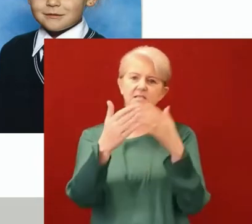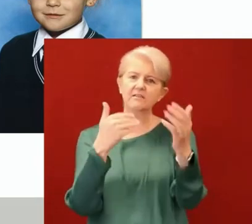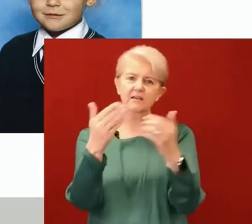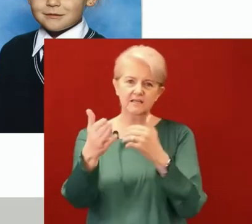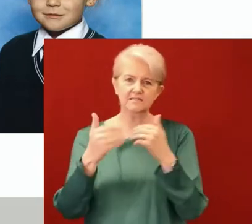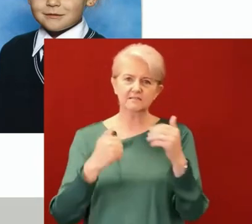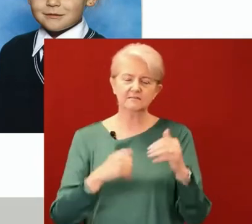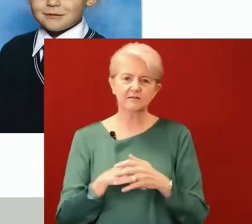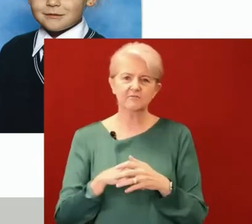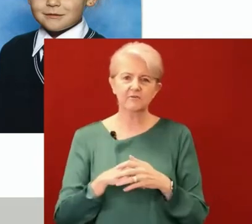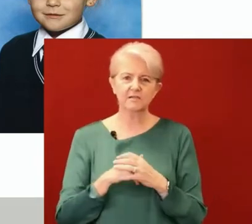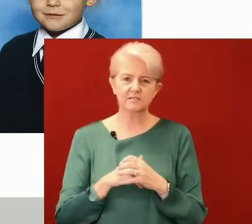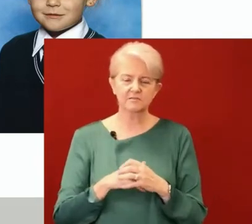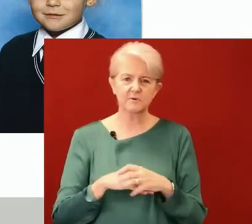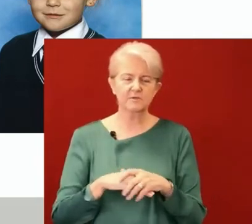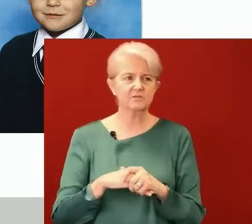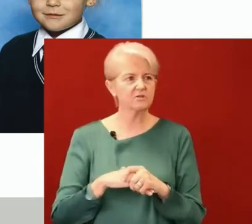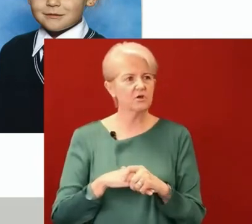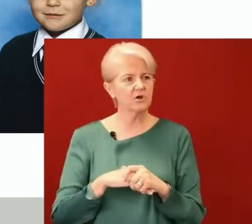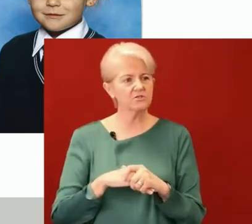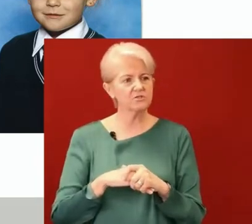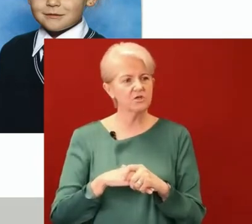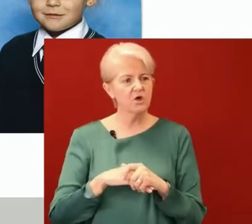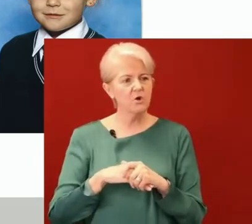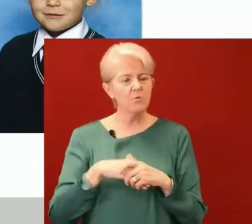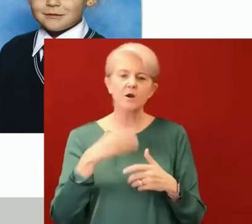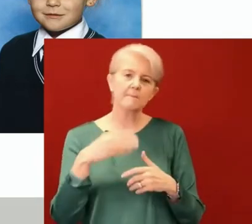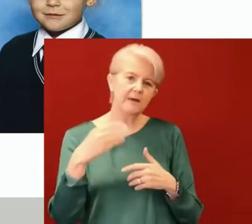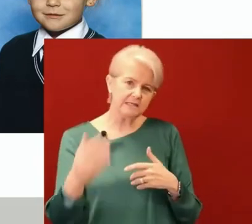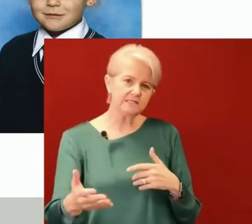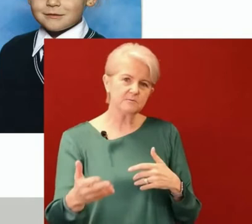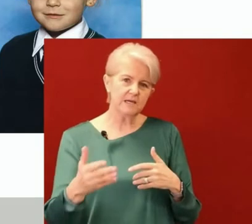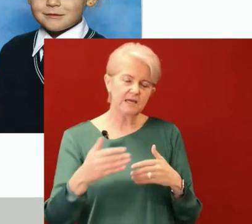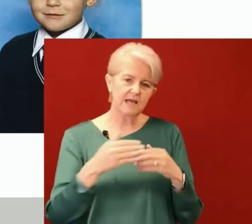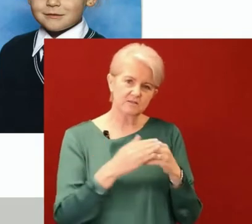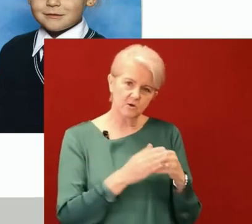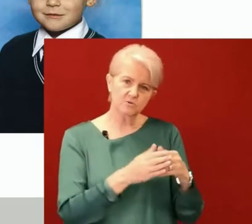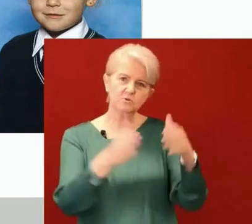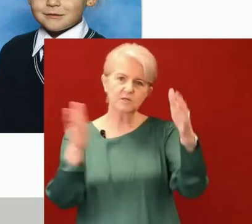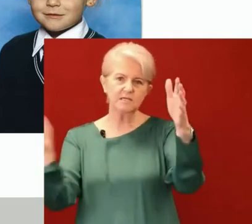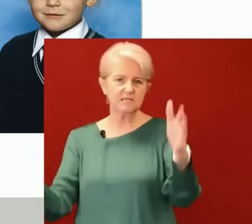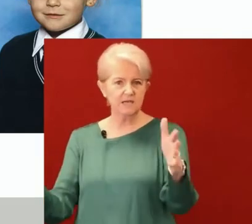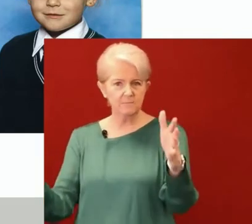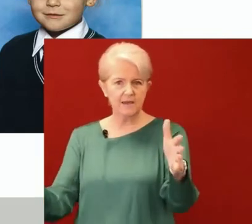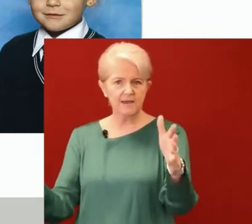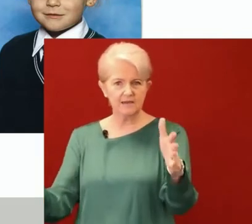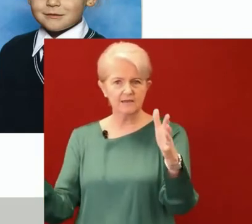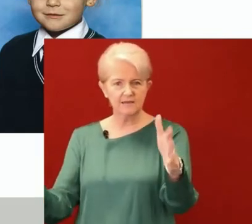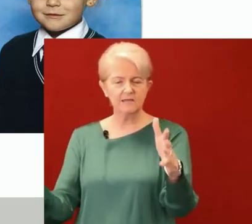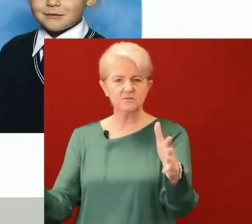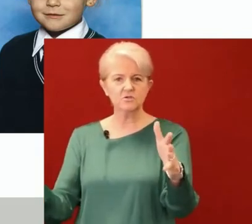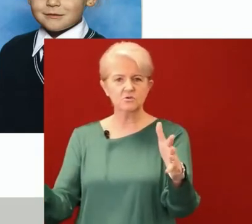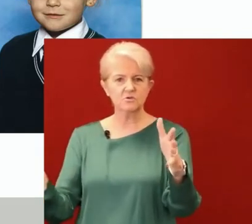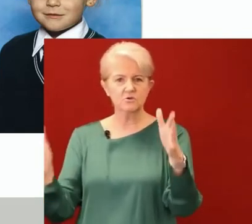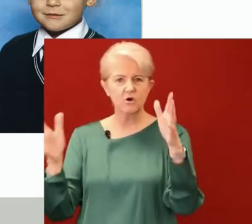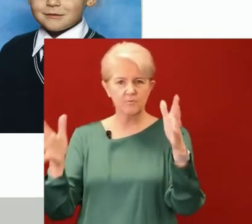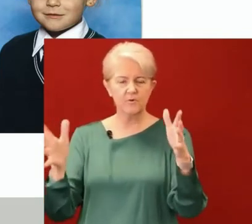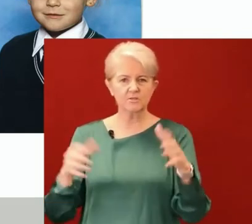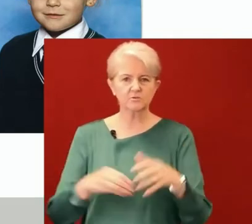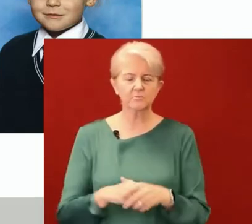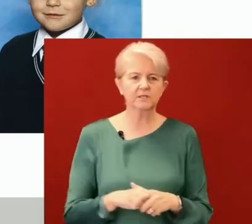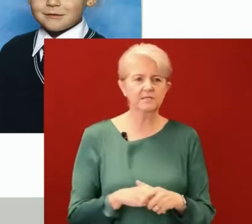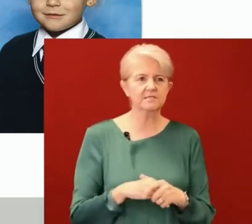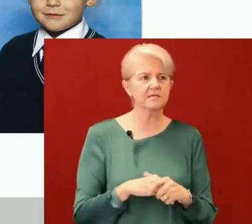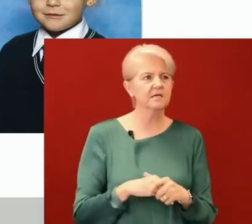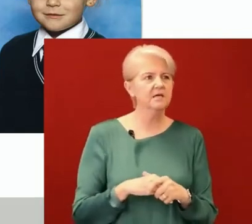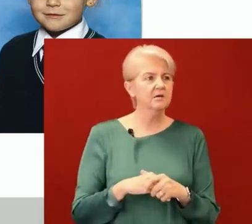This is another lesson for us as women, because what amazed me as I was looking to get back into